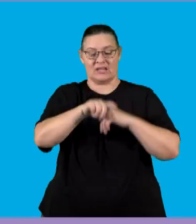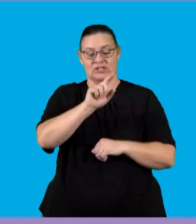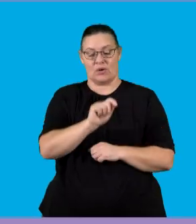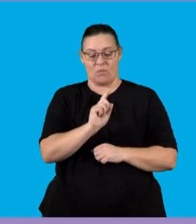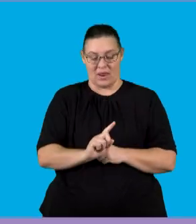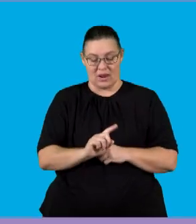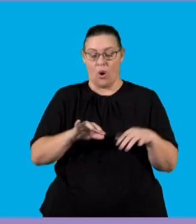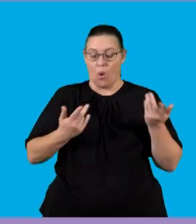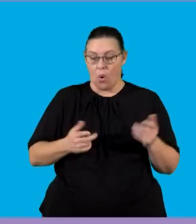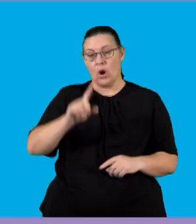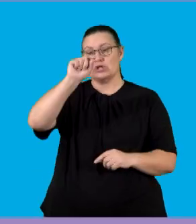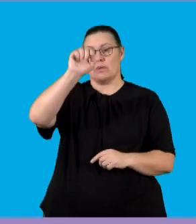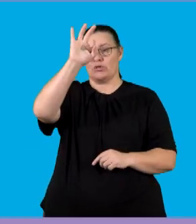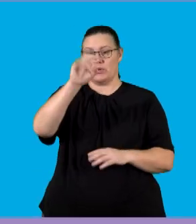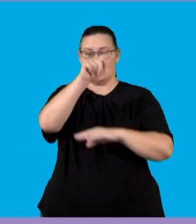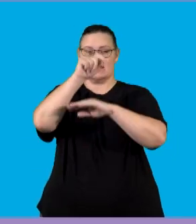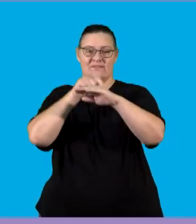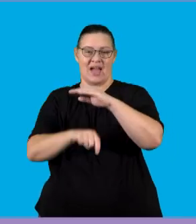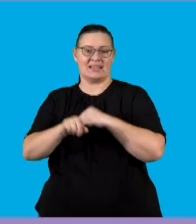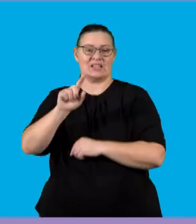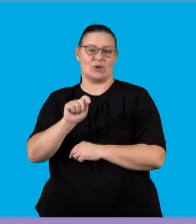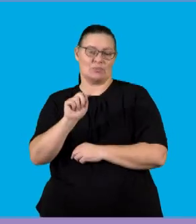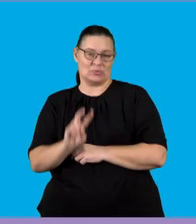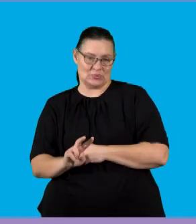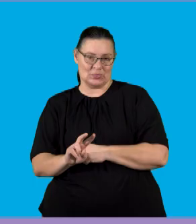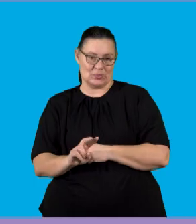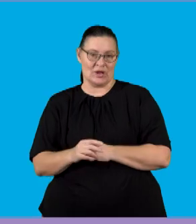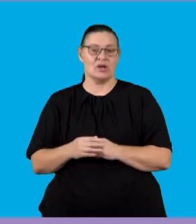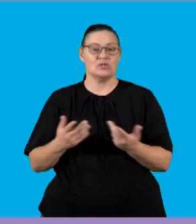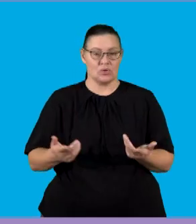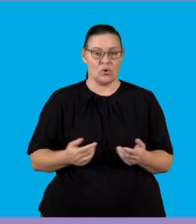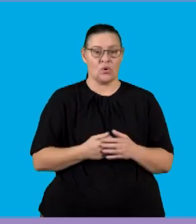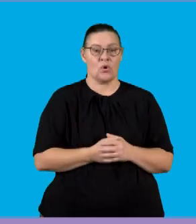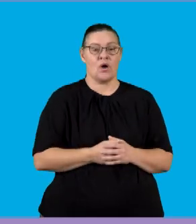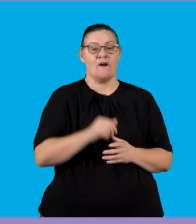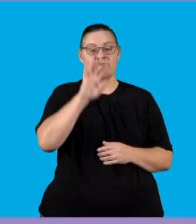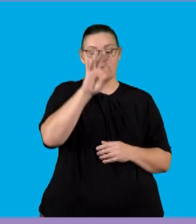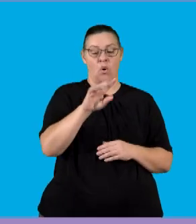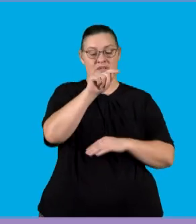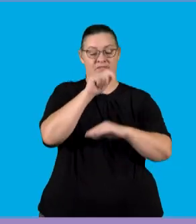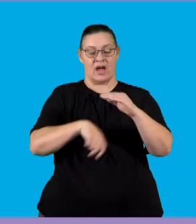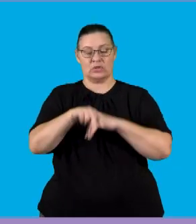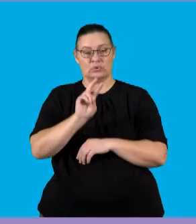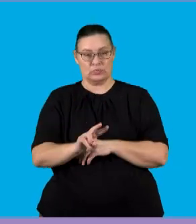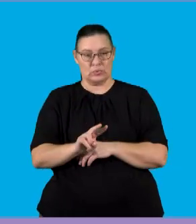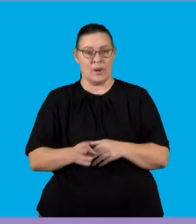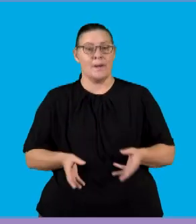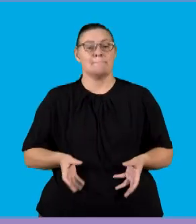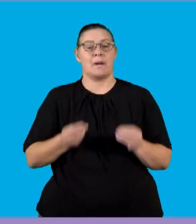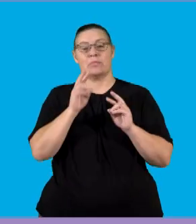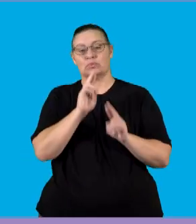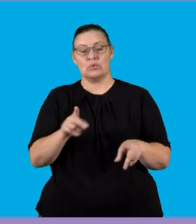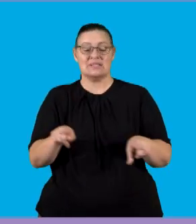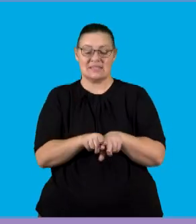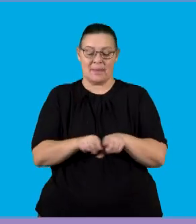first term or the third term by the second term. Now, in this case, that was a 4 divided by 2, which gave us a 2, and